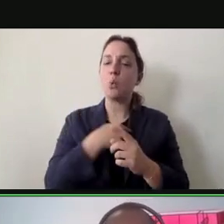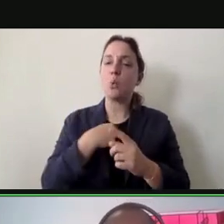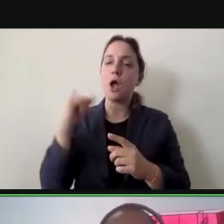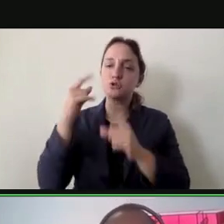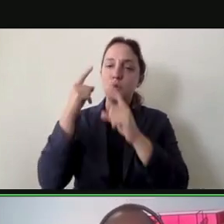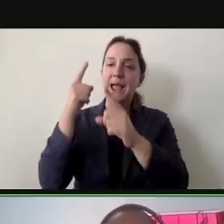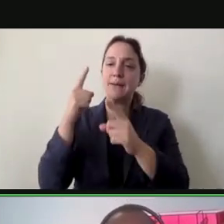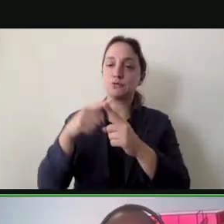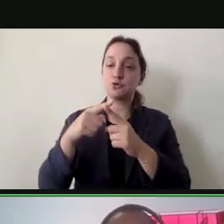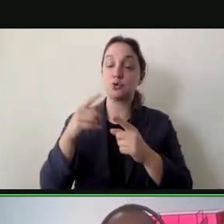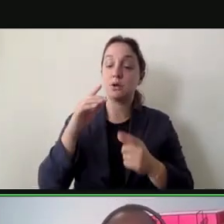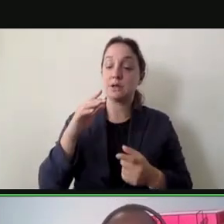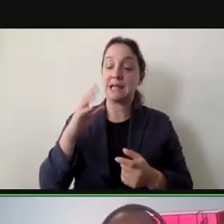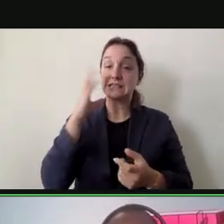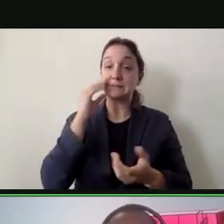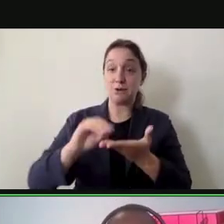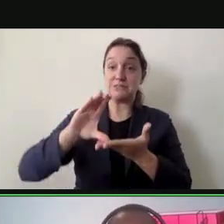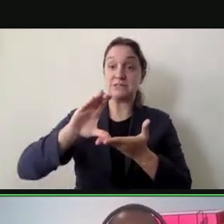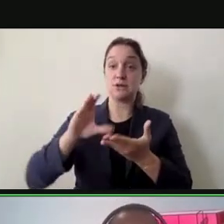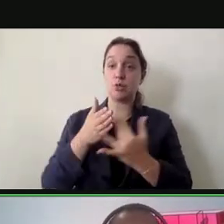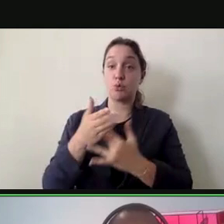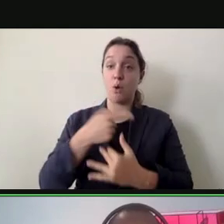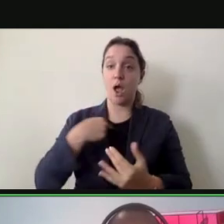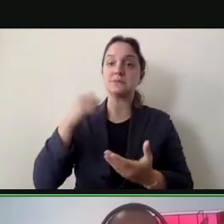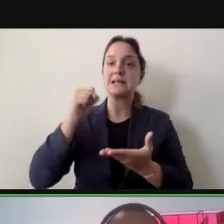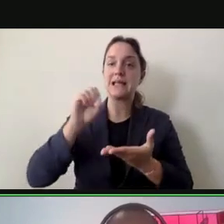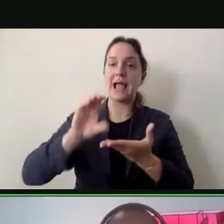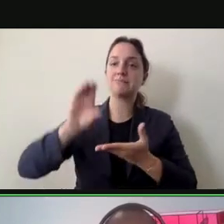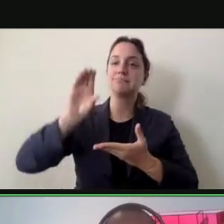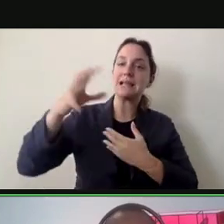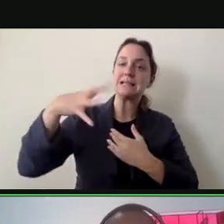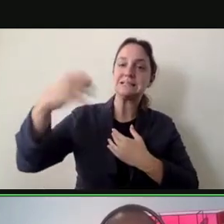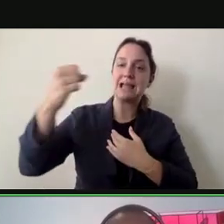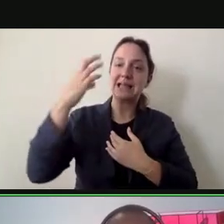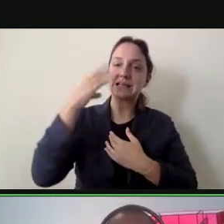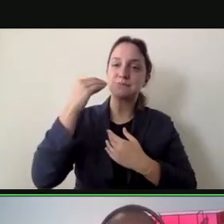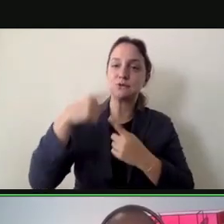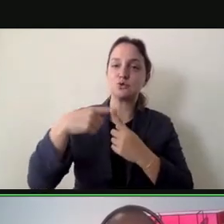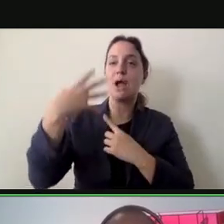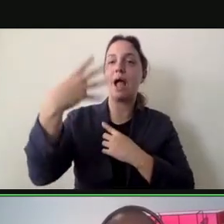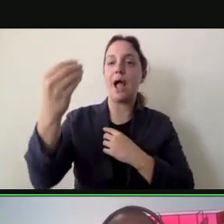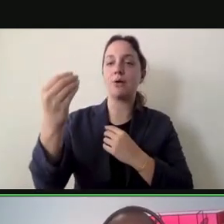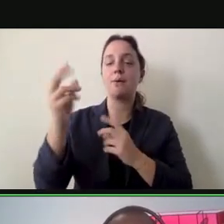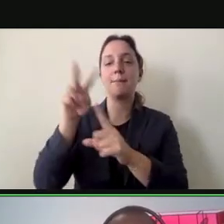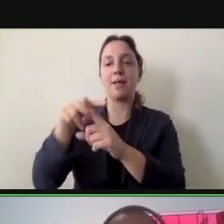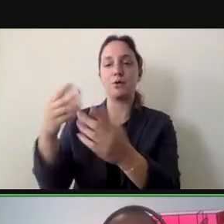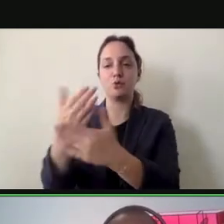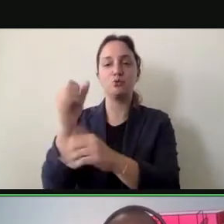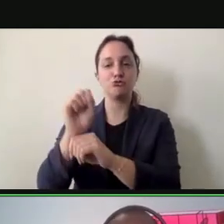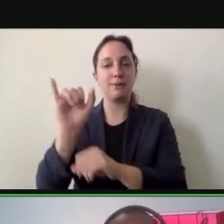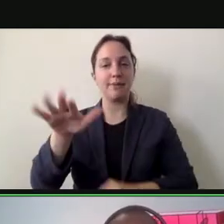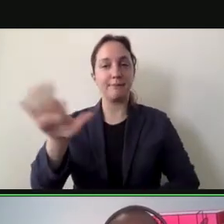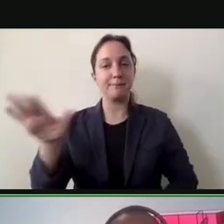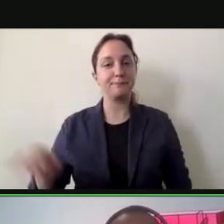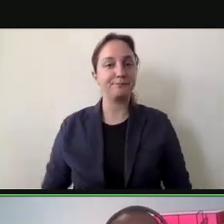this project. And so we've done that for a significant percentage of people already. Next slide.